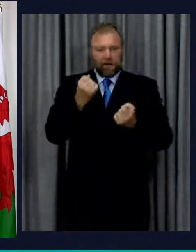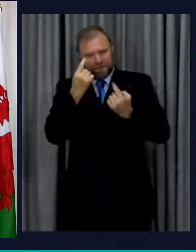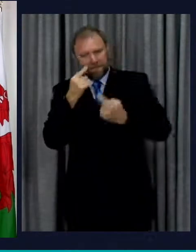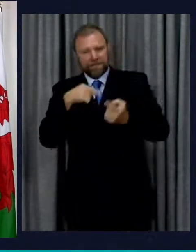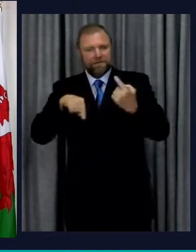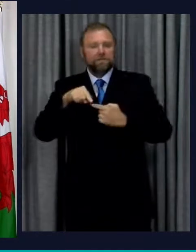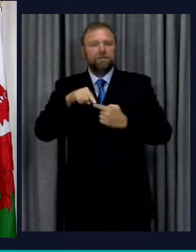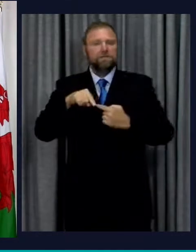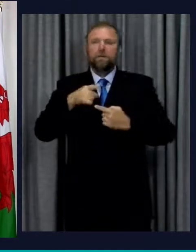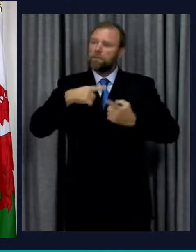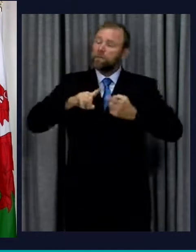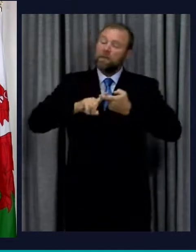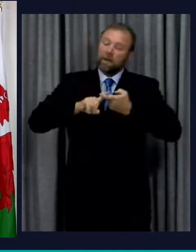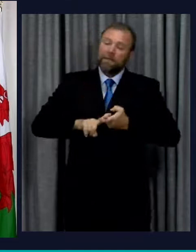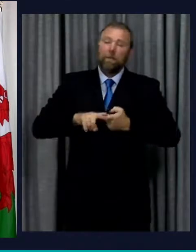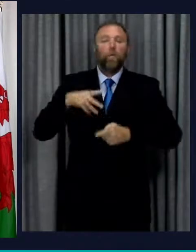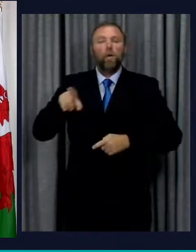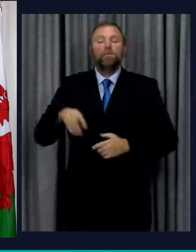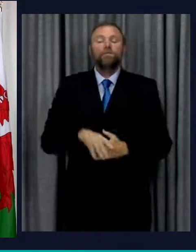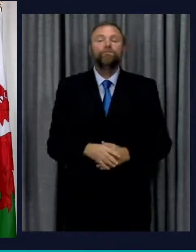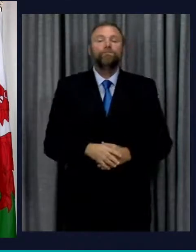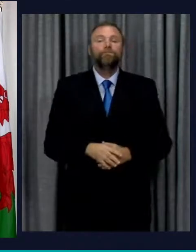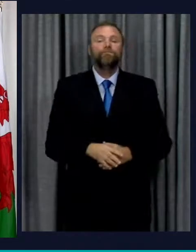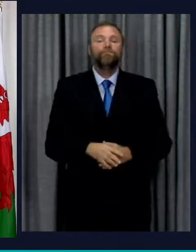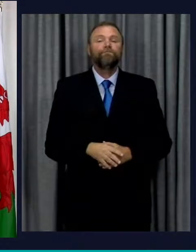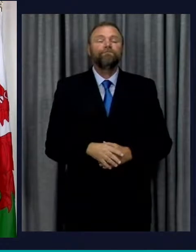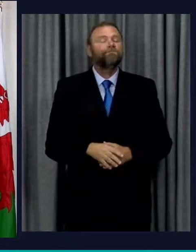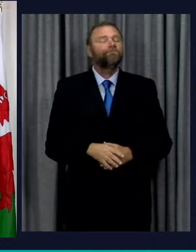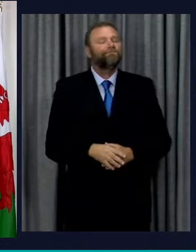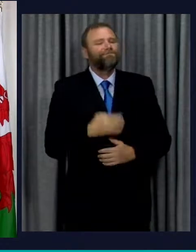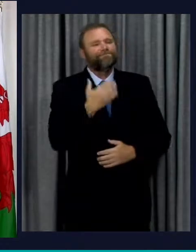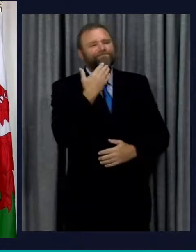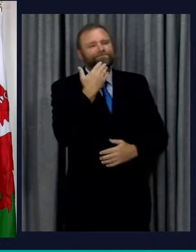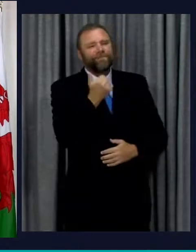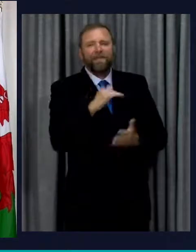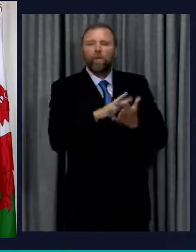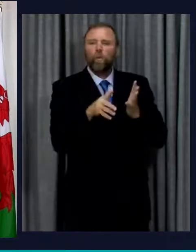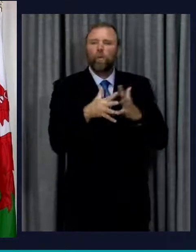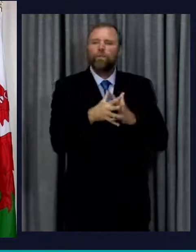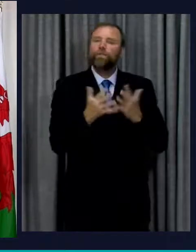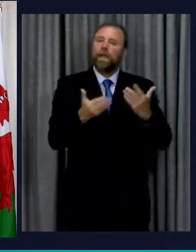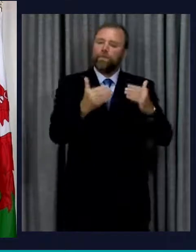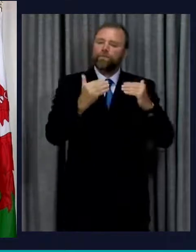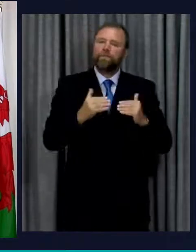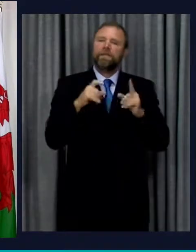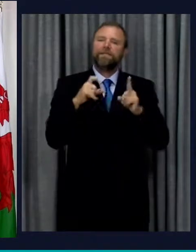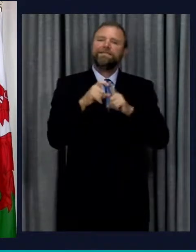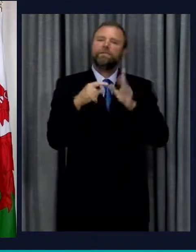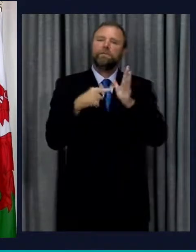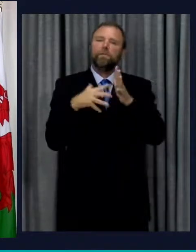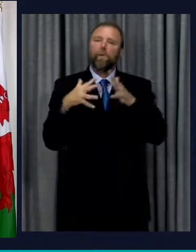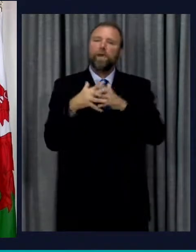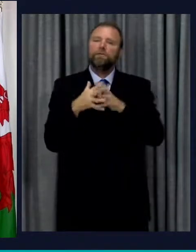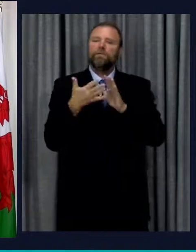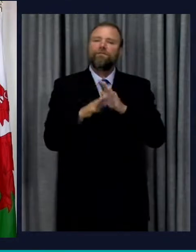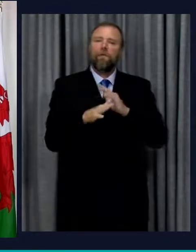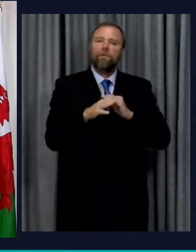that in the best way possible. Thank you, Hugh. I've now got Dean Thomas Welch from ITV Wales.